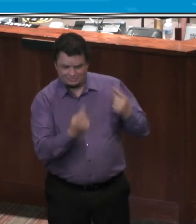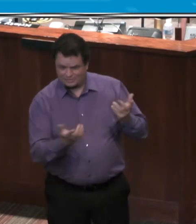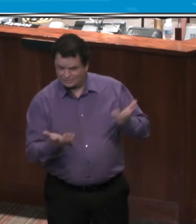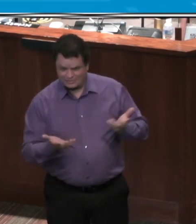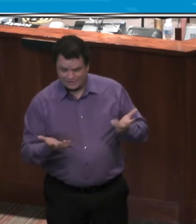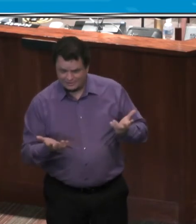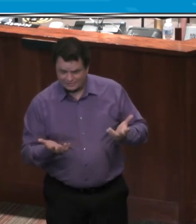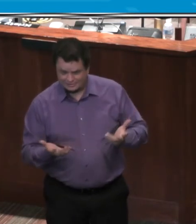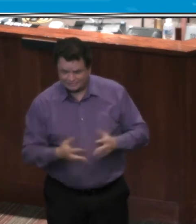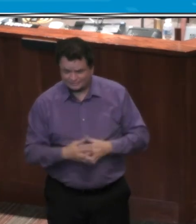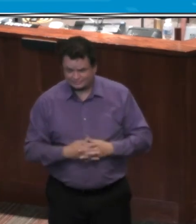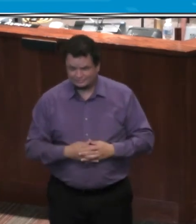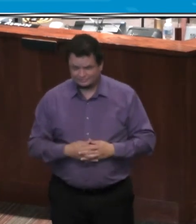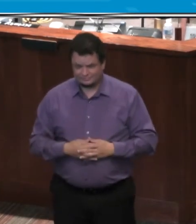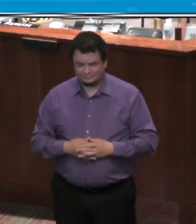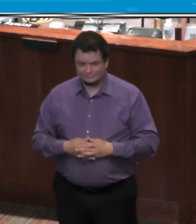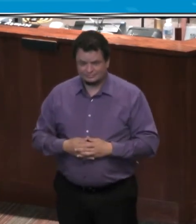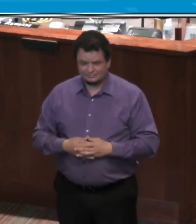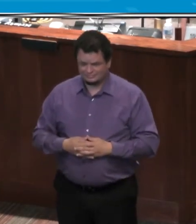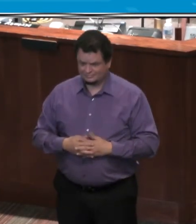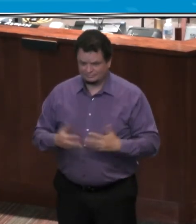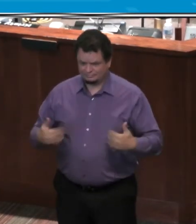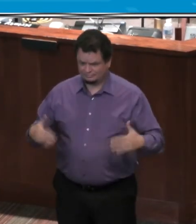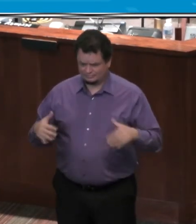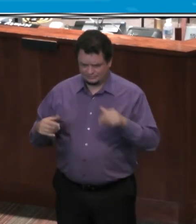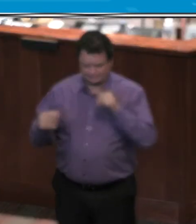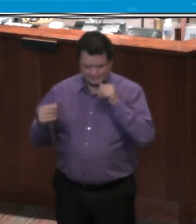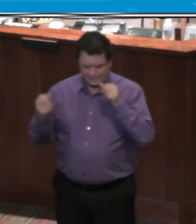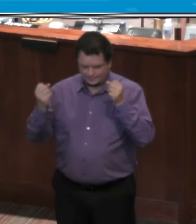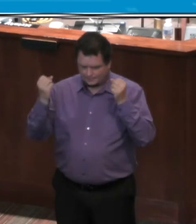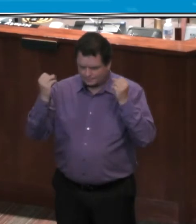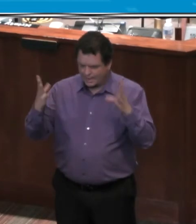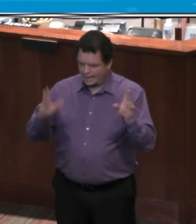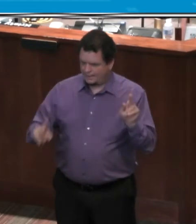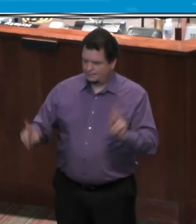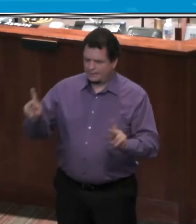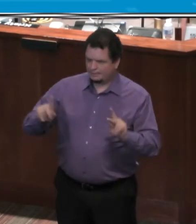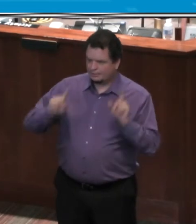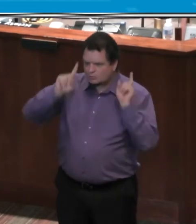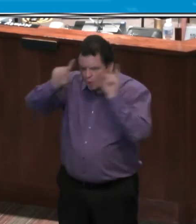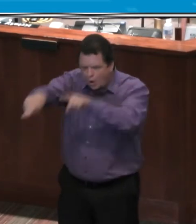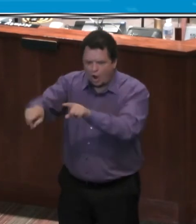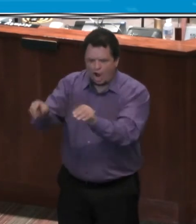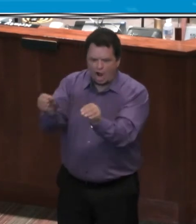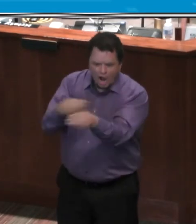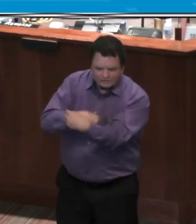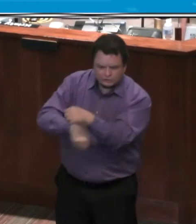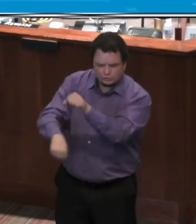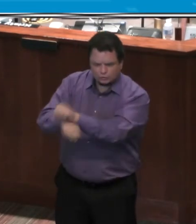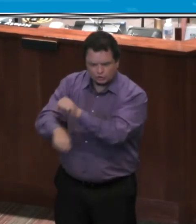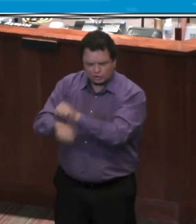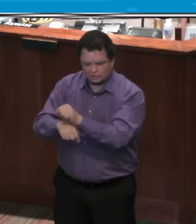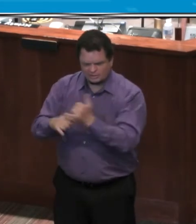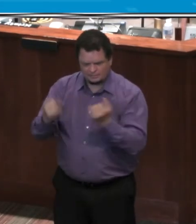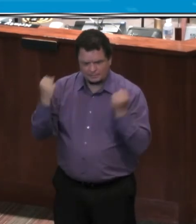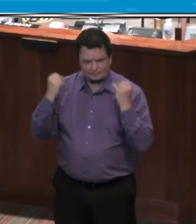district right now. So it's meeting people virtually and being engaged with reading a lot of materials and